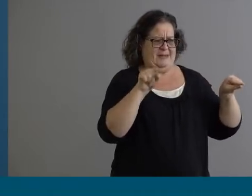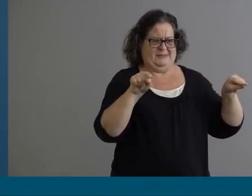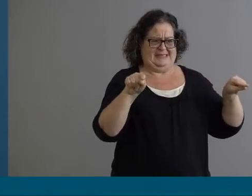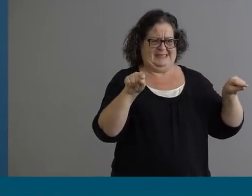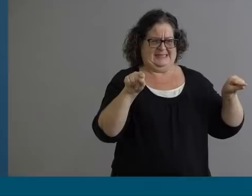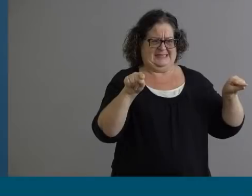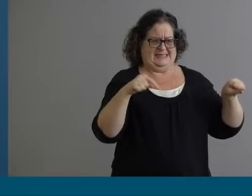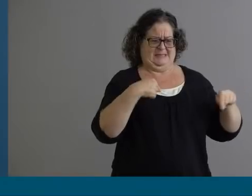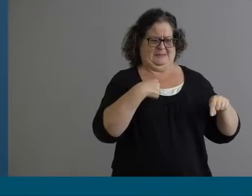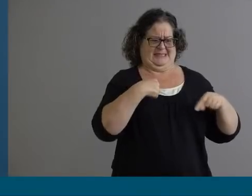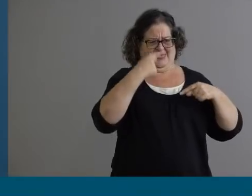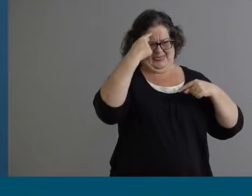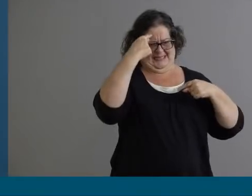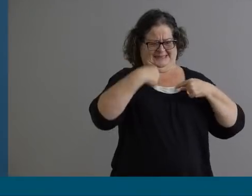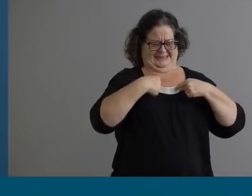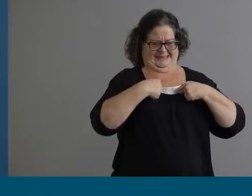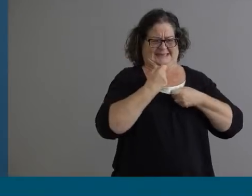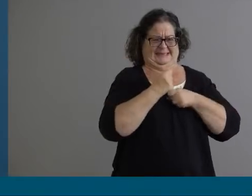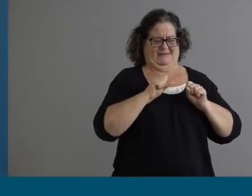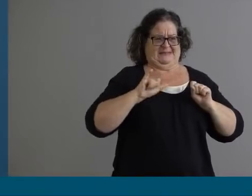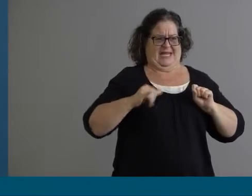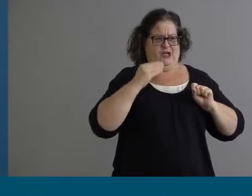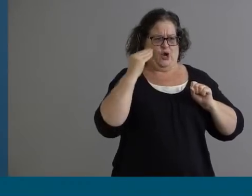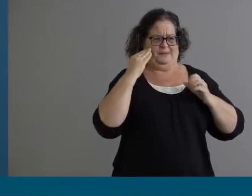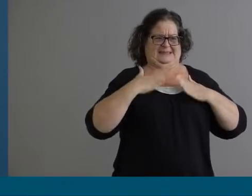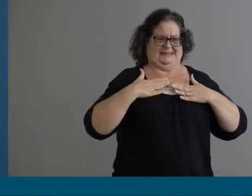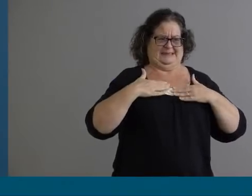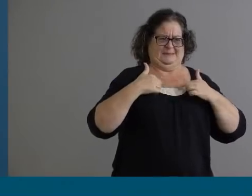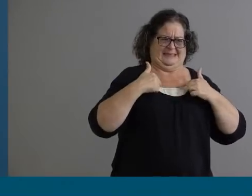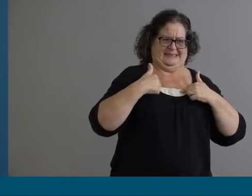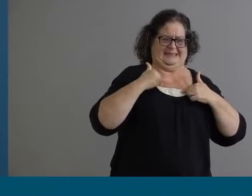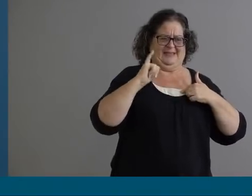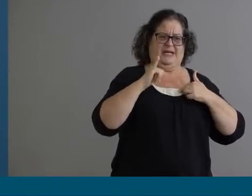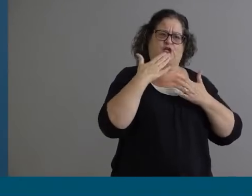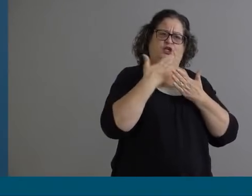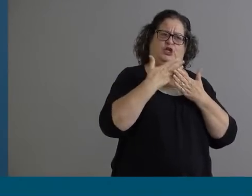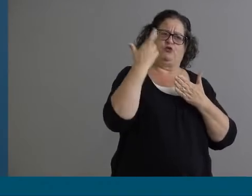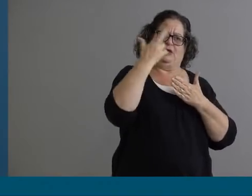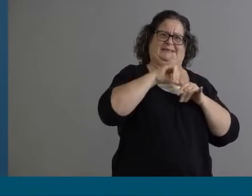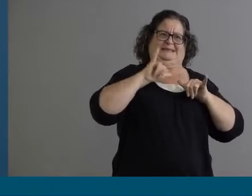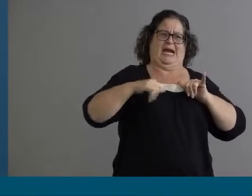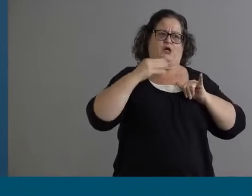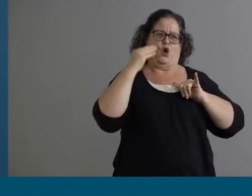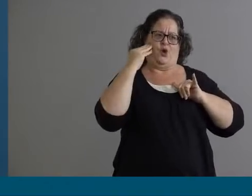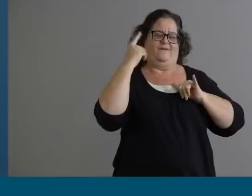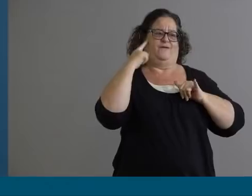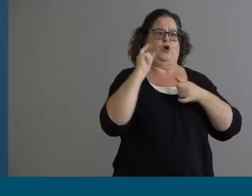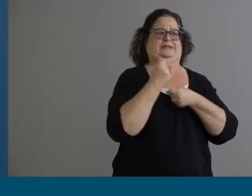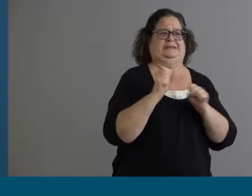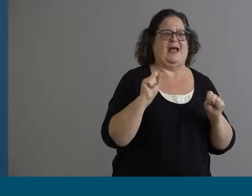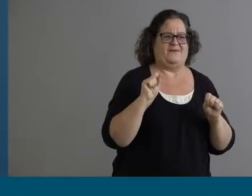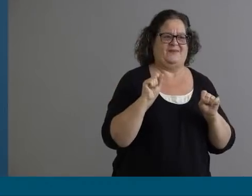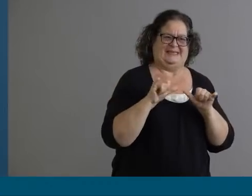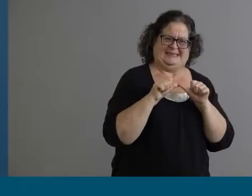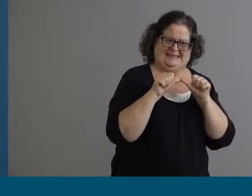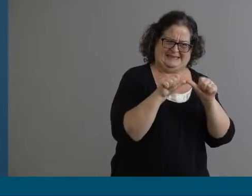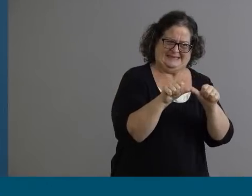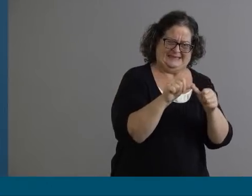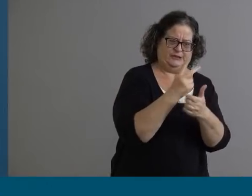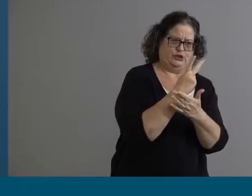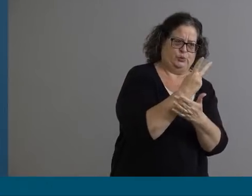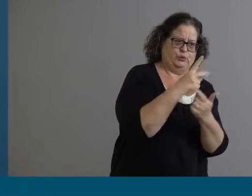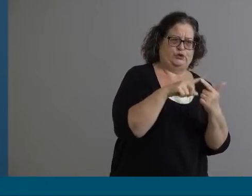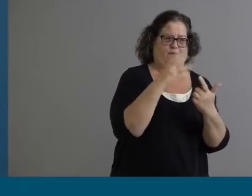all kinds of excuses to stay at home, is a 2 to 4 week event, and we'll continue to measure